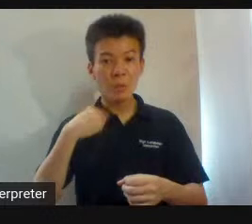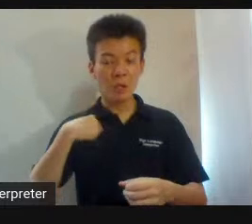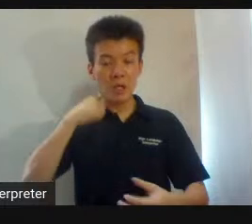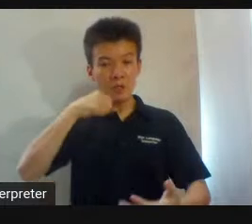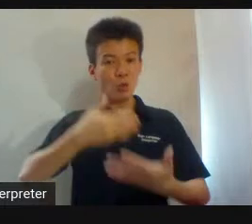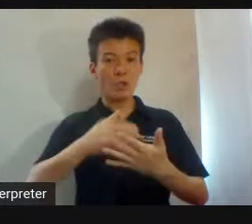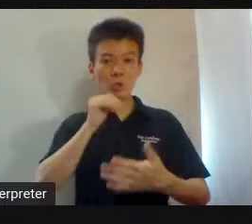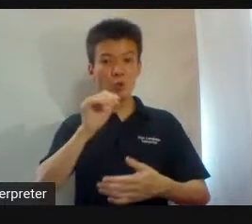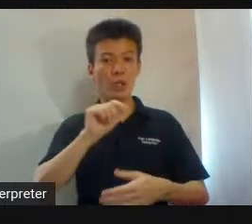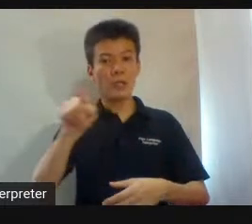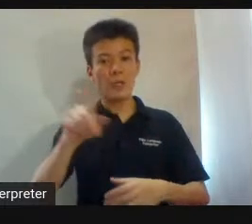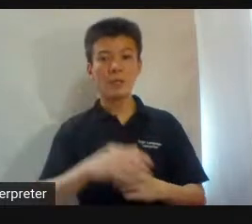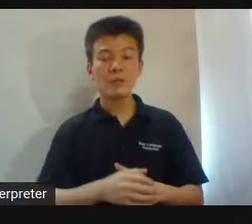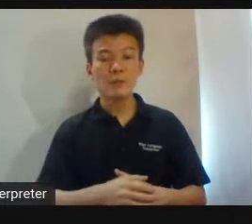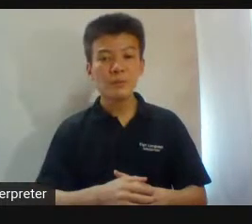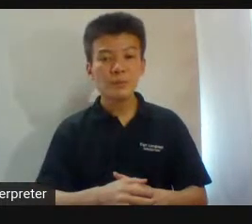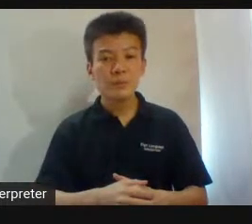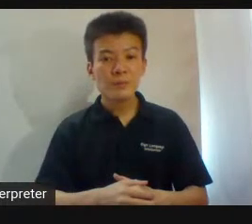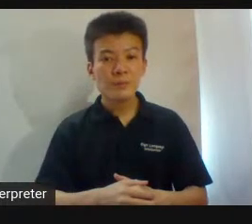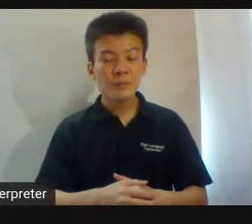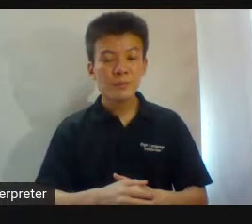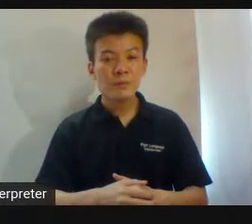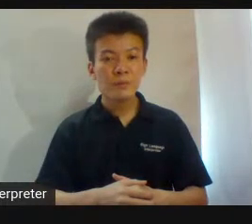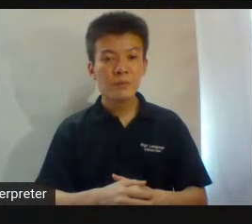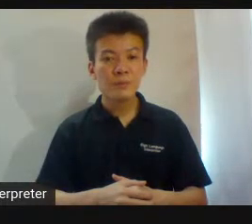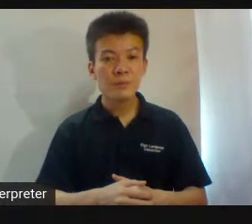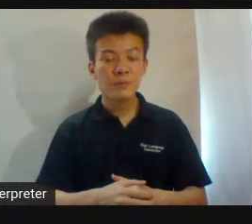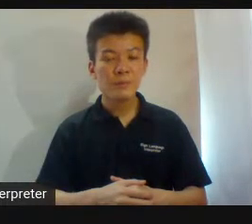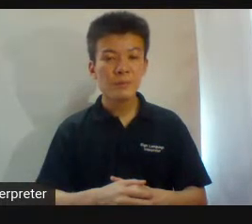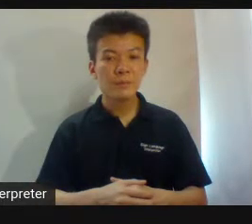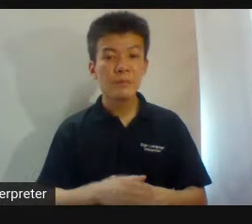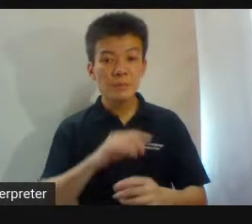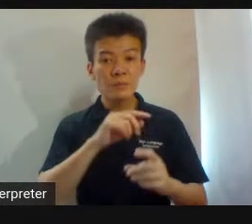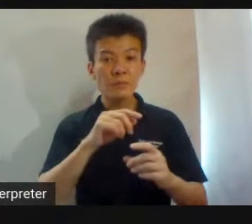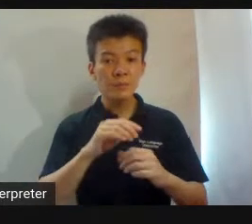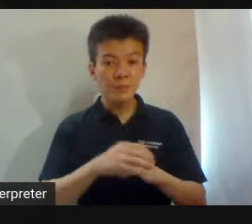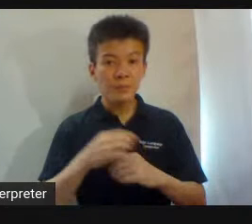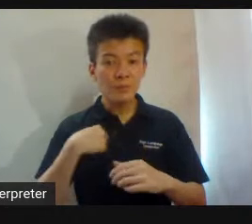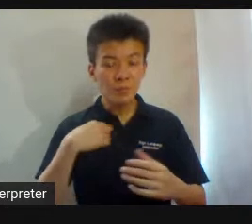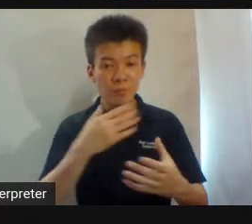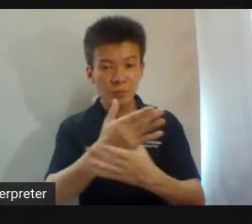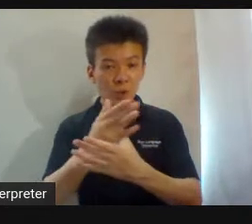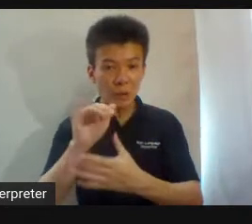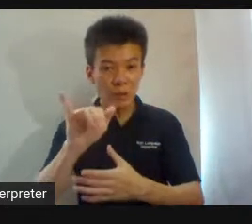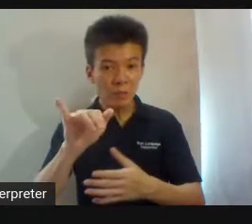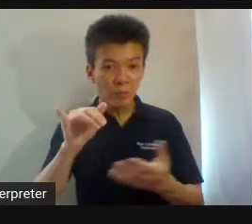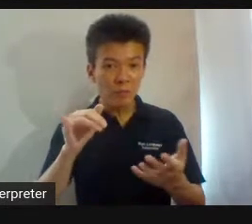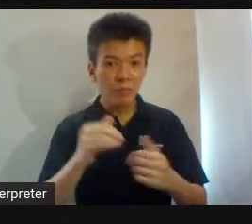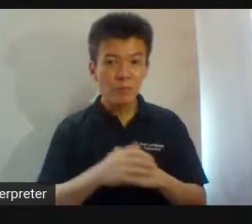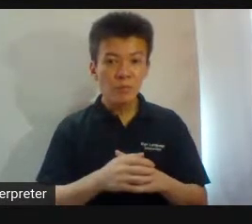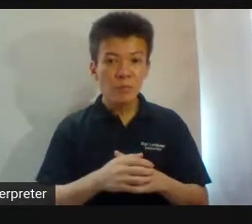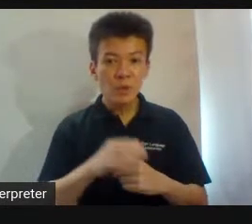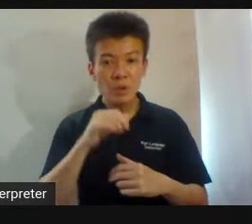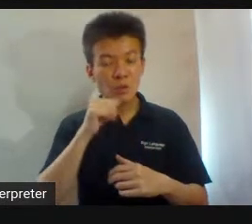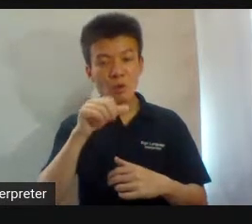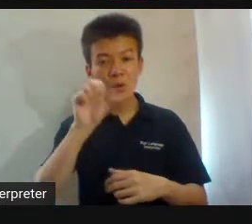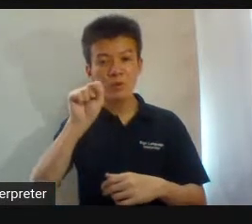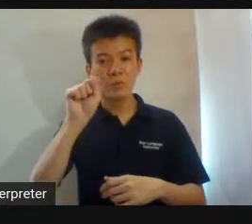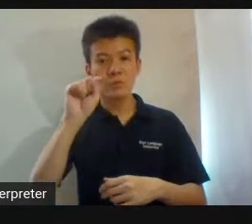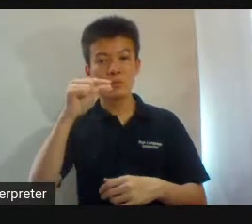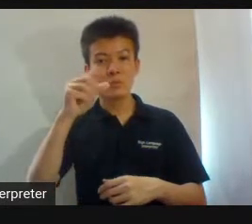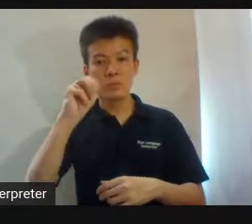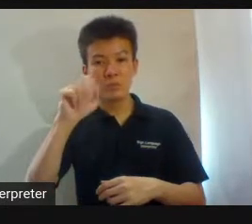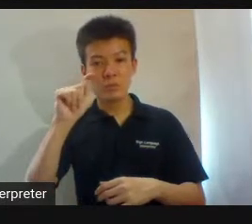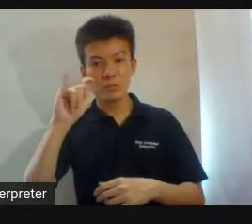is not like that. Yeah. So when I share this not to stigmatize in any